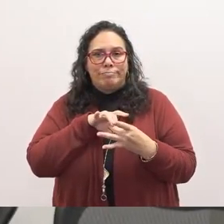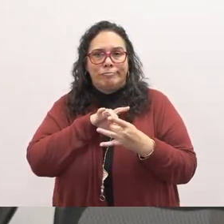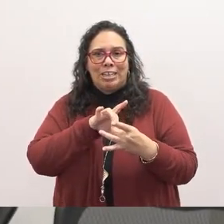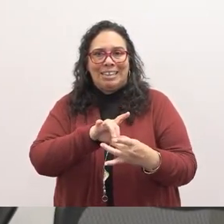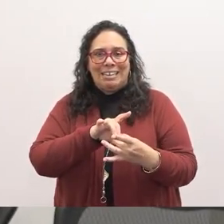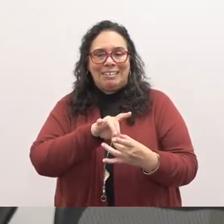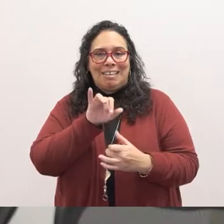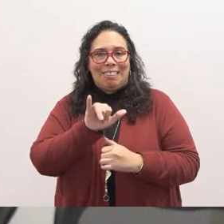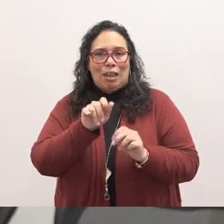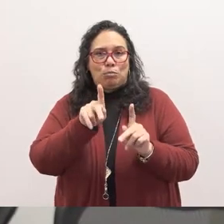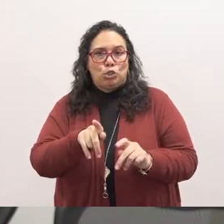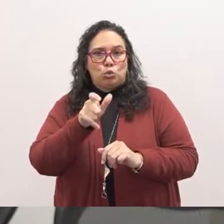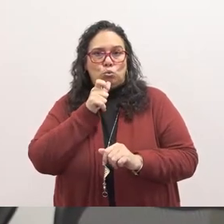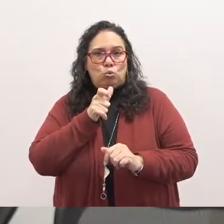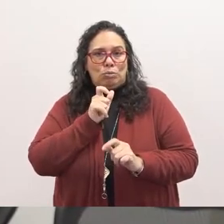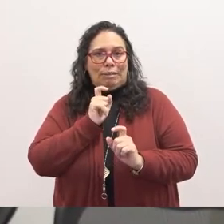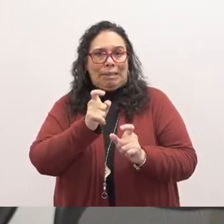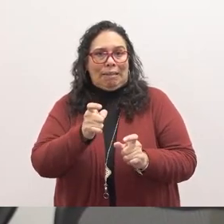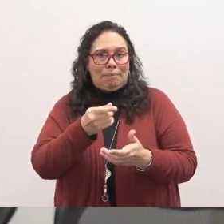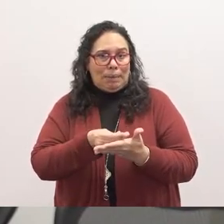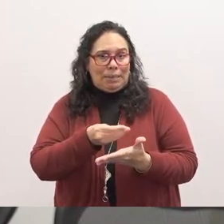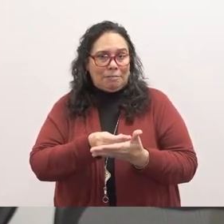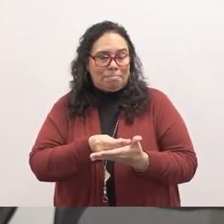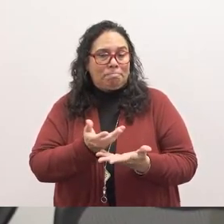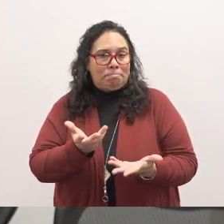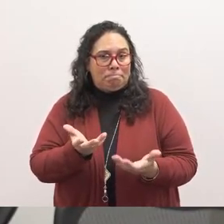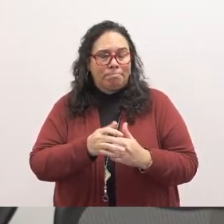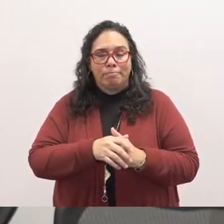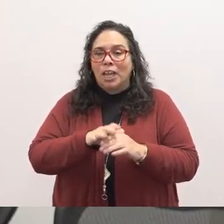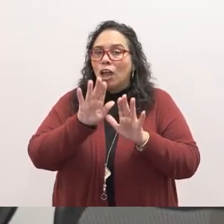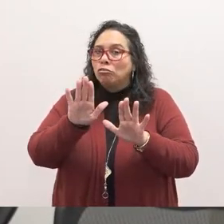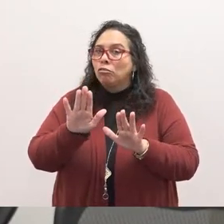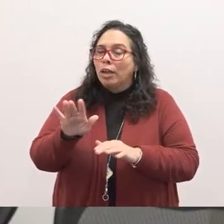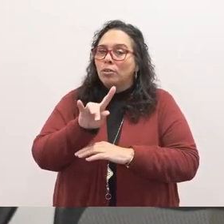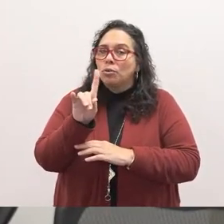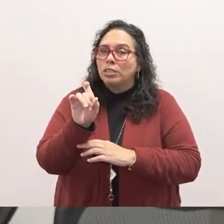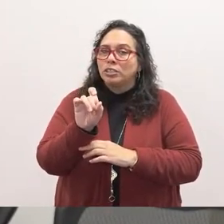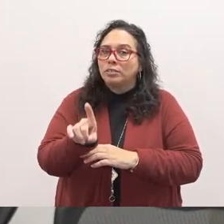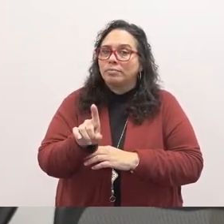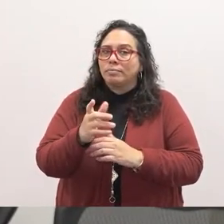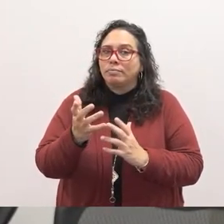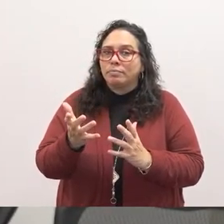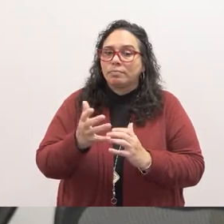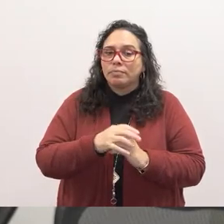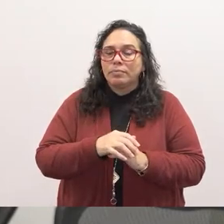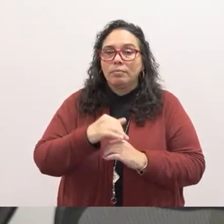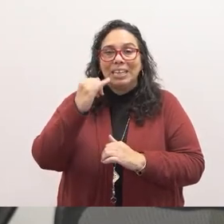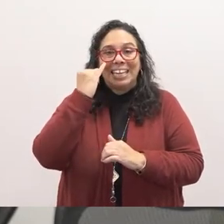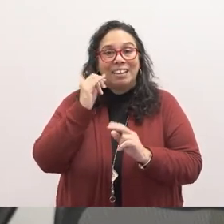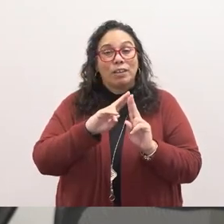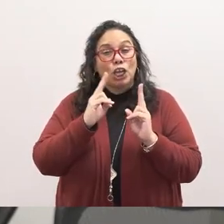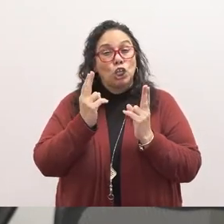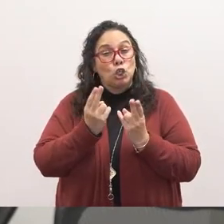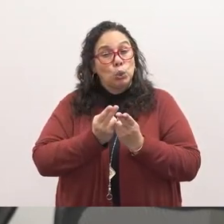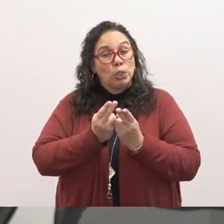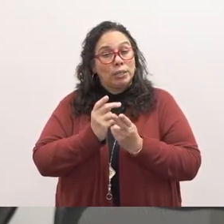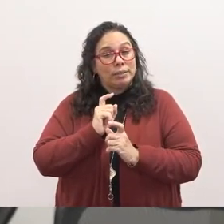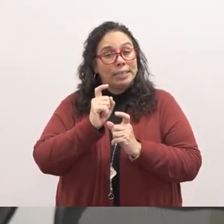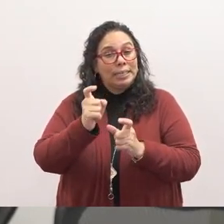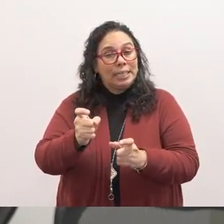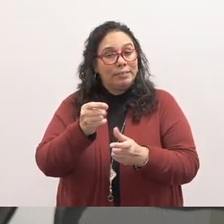donor. Now, a great question, I think, mm-hmm, is what if a union donates money to